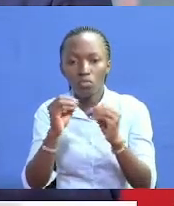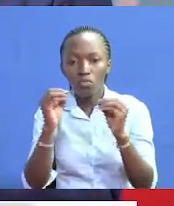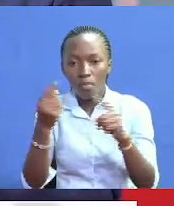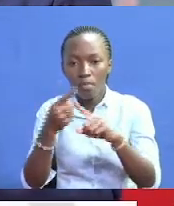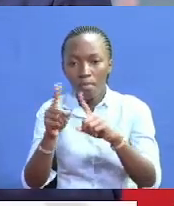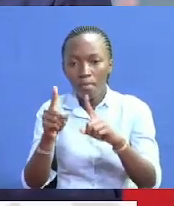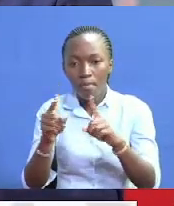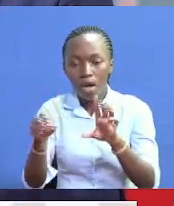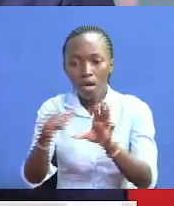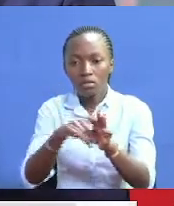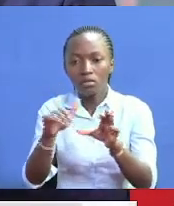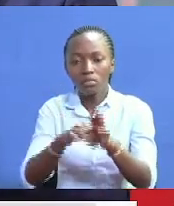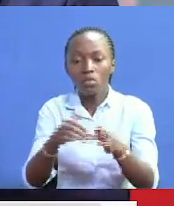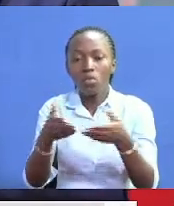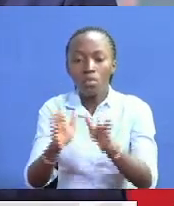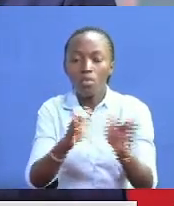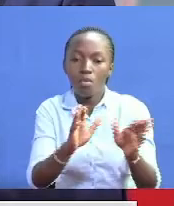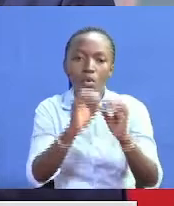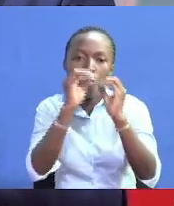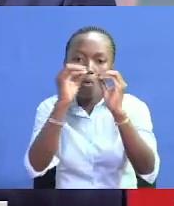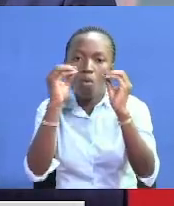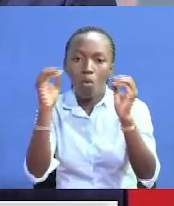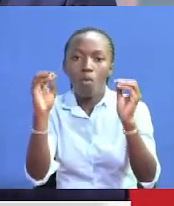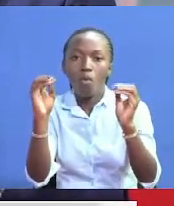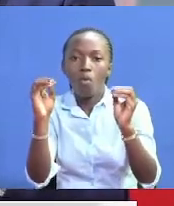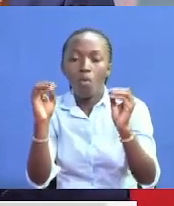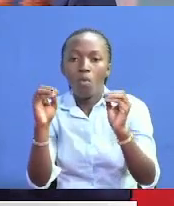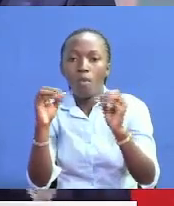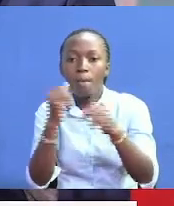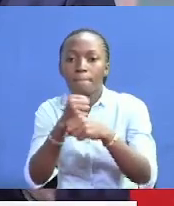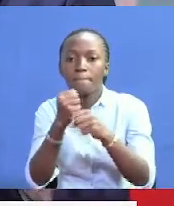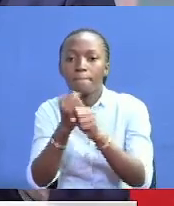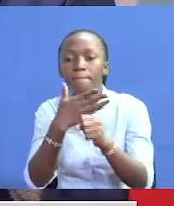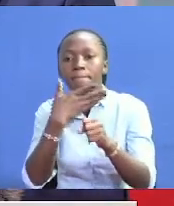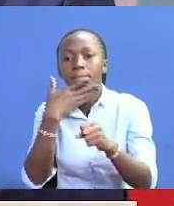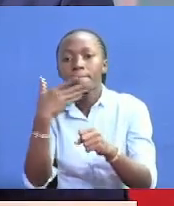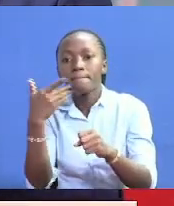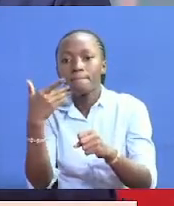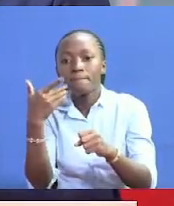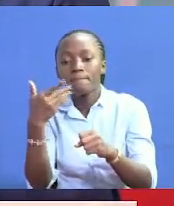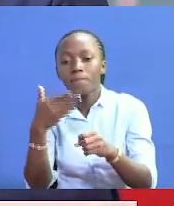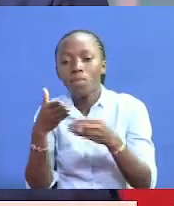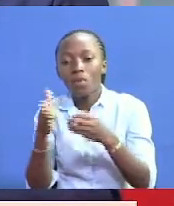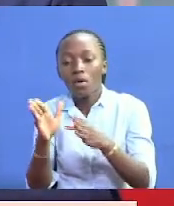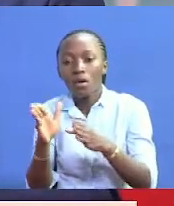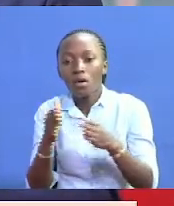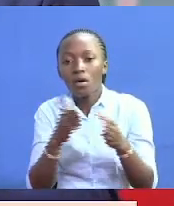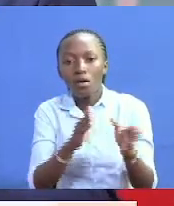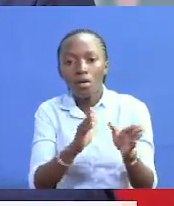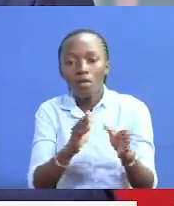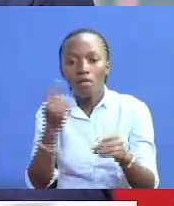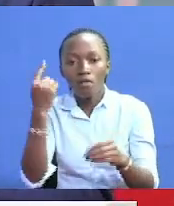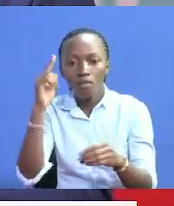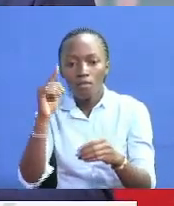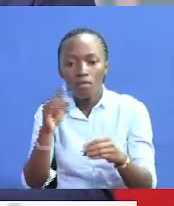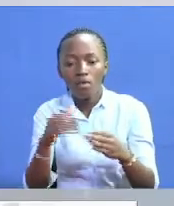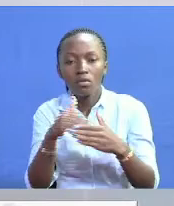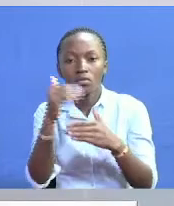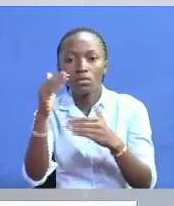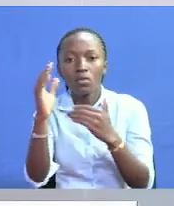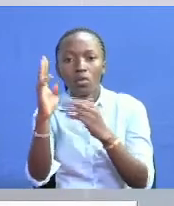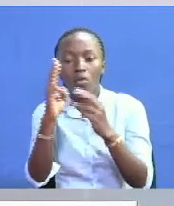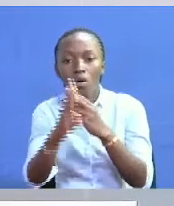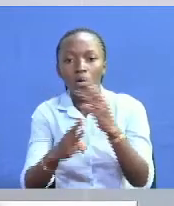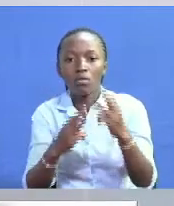and I strongly believe with that we will creating a better pipeline for students between the outside world and the institution itself.